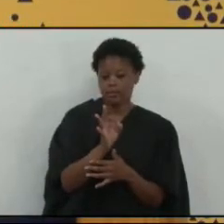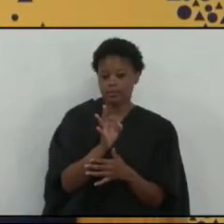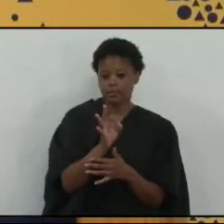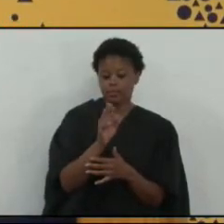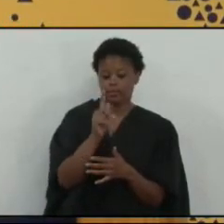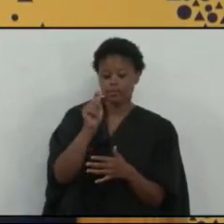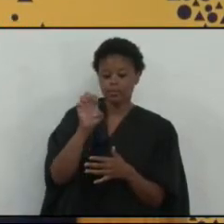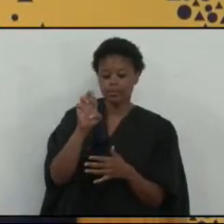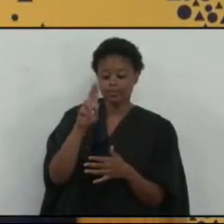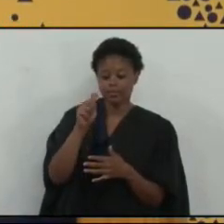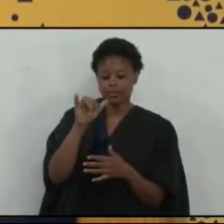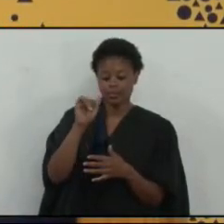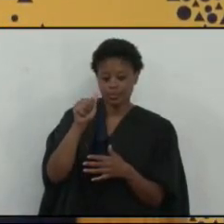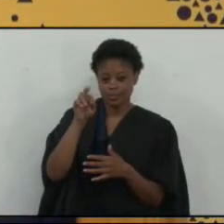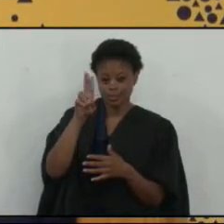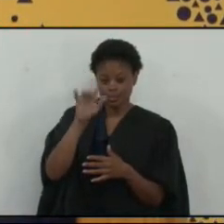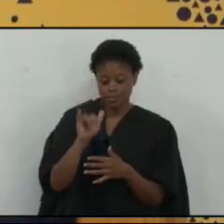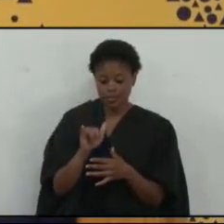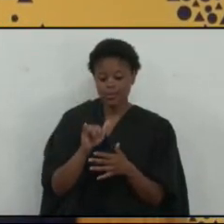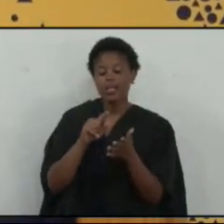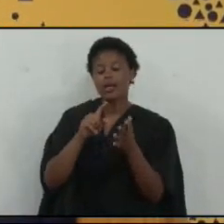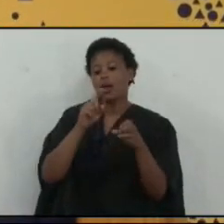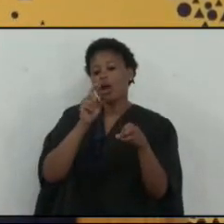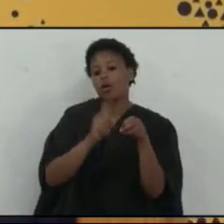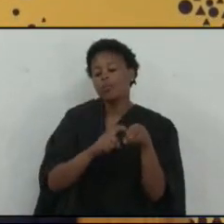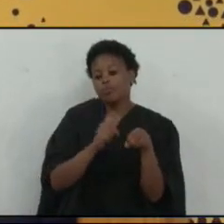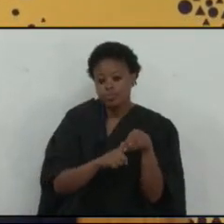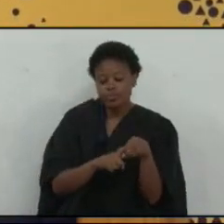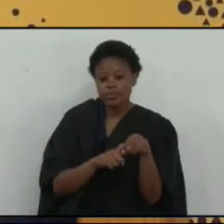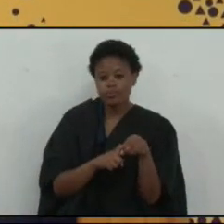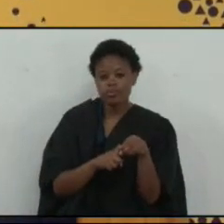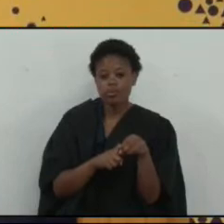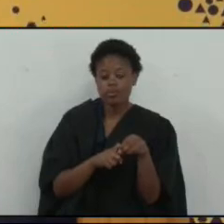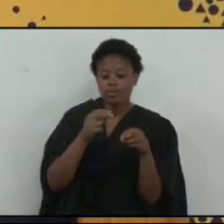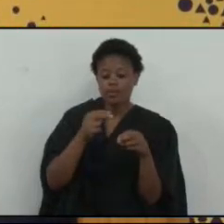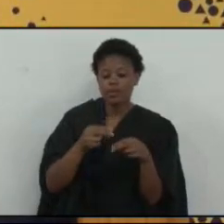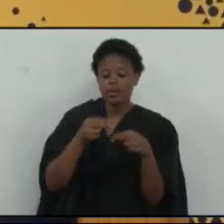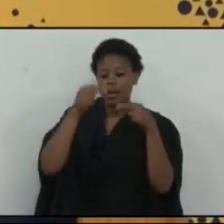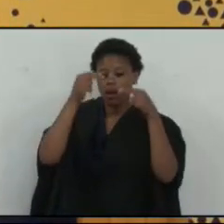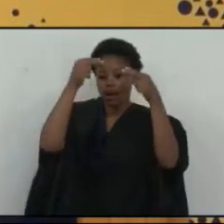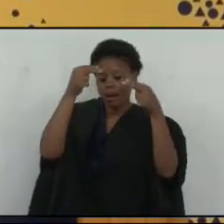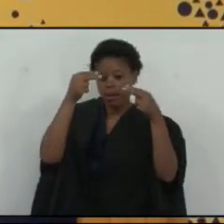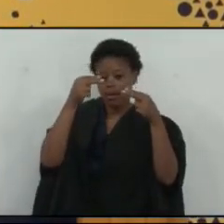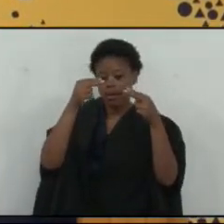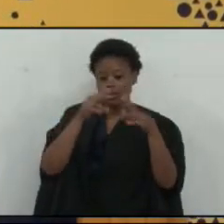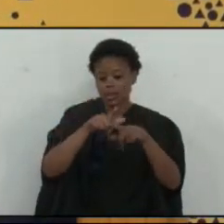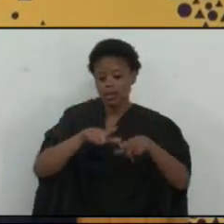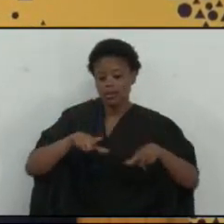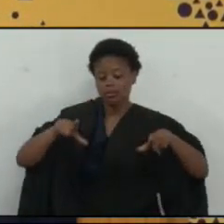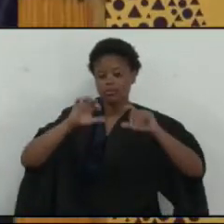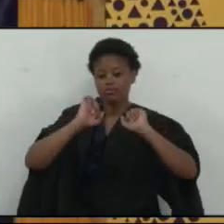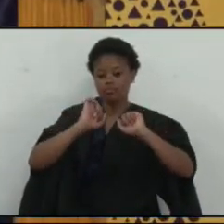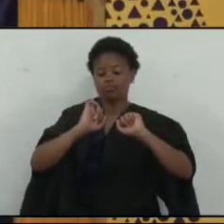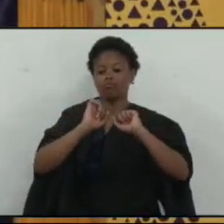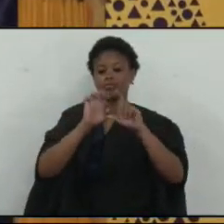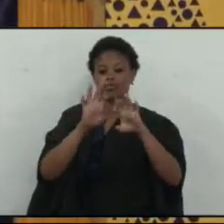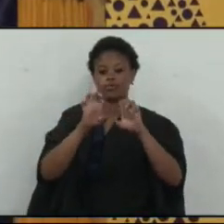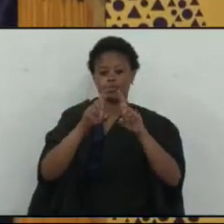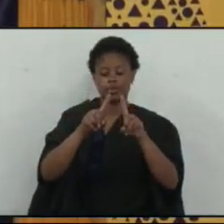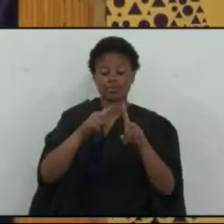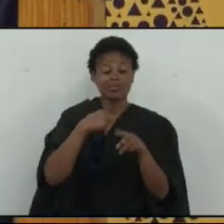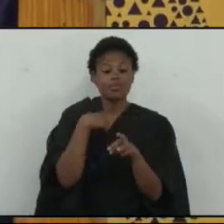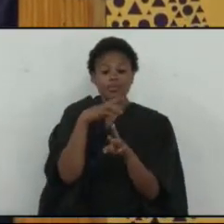had tertiary qualifications as their highest level of education. I